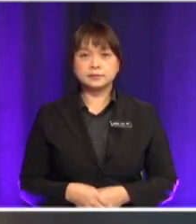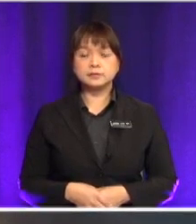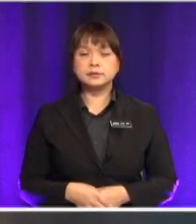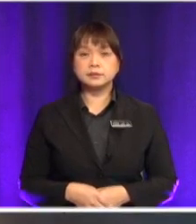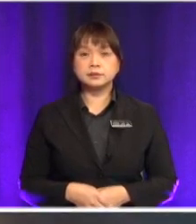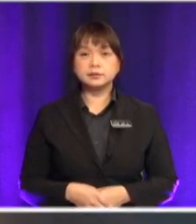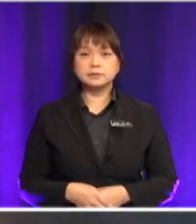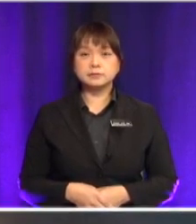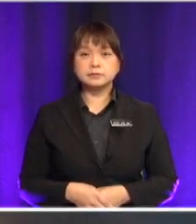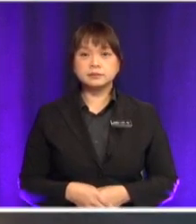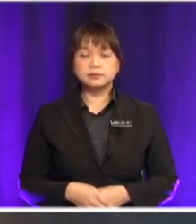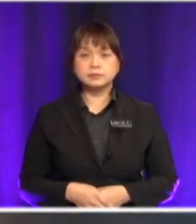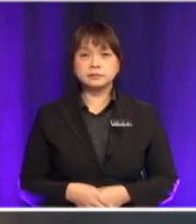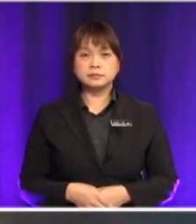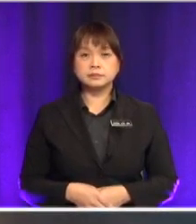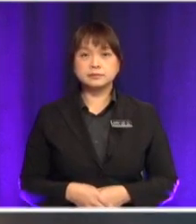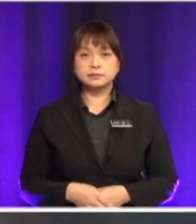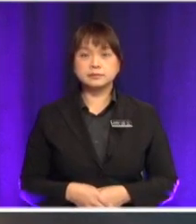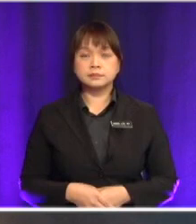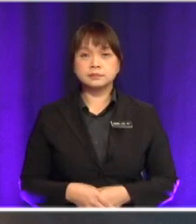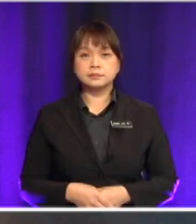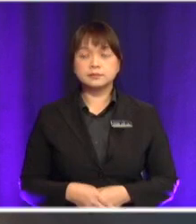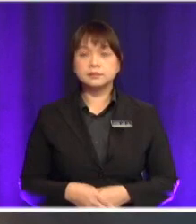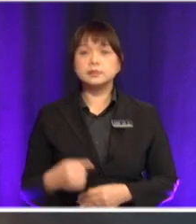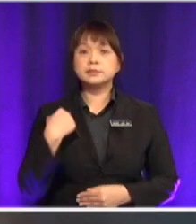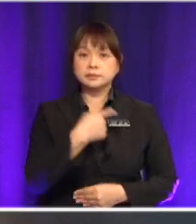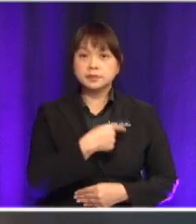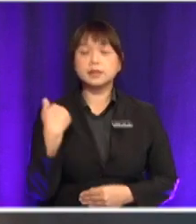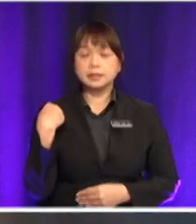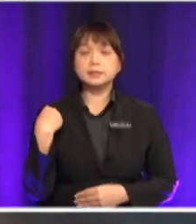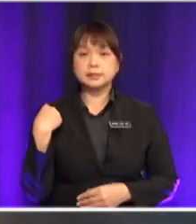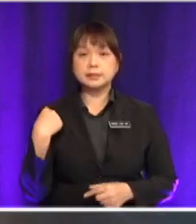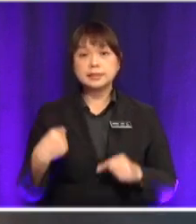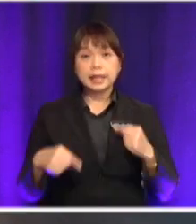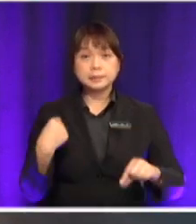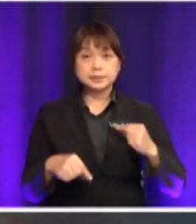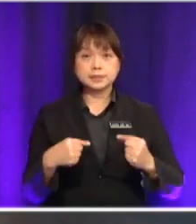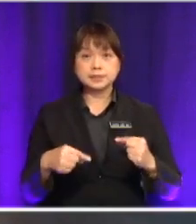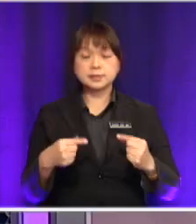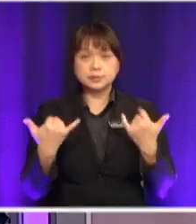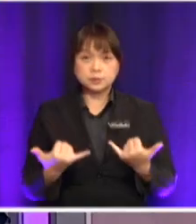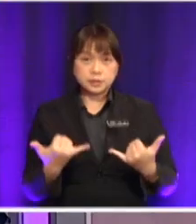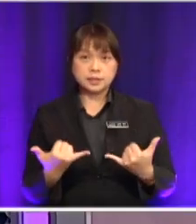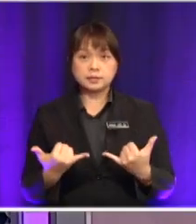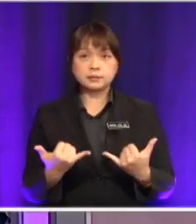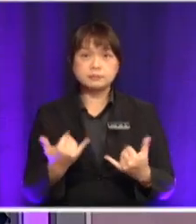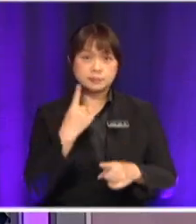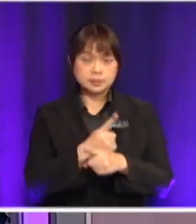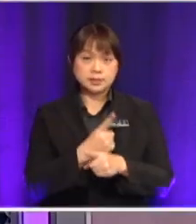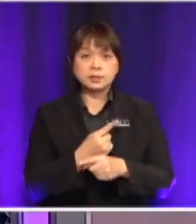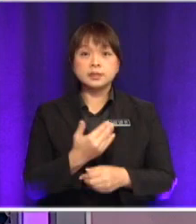up, teacher, I believe we have a bit of a game today, right? Yes, to start the lesson. All right. Okay, thank you so